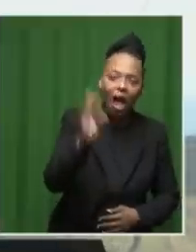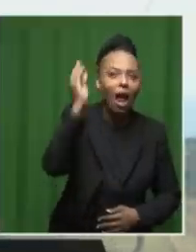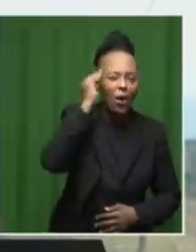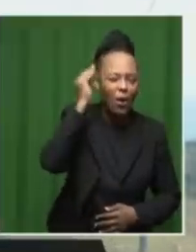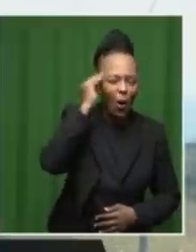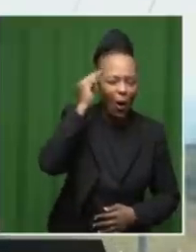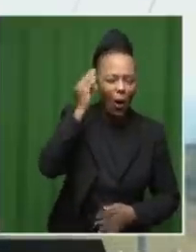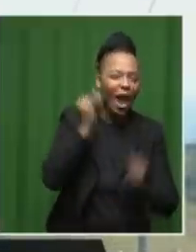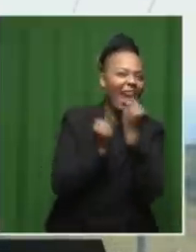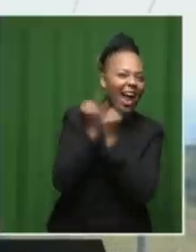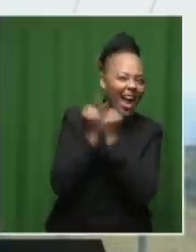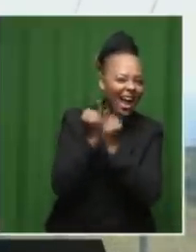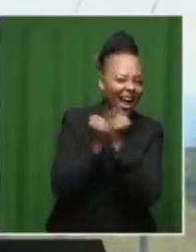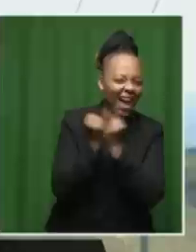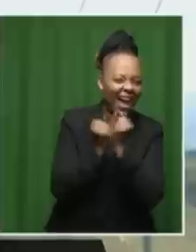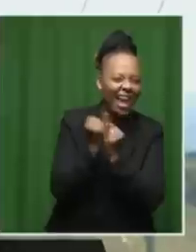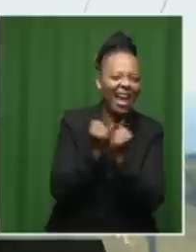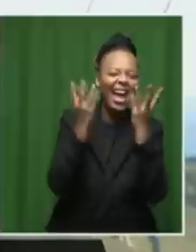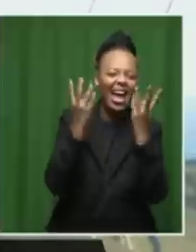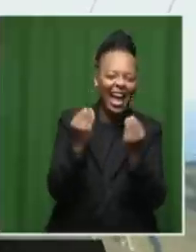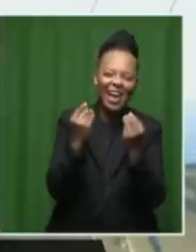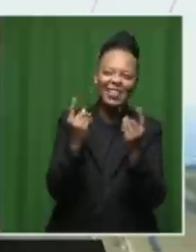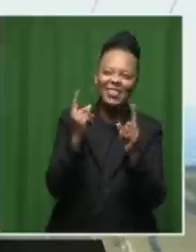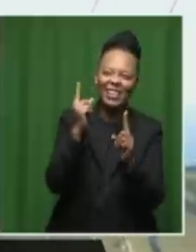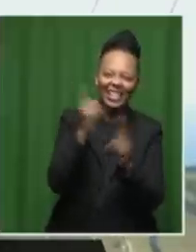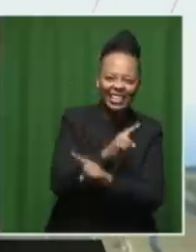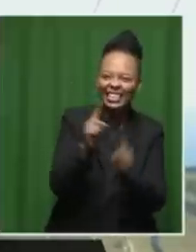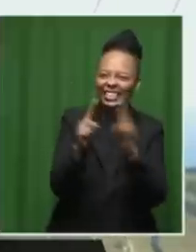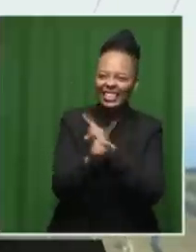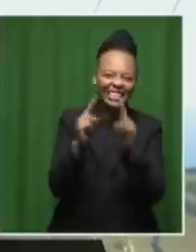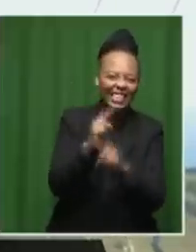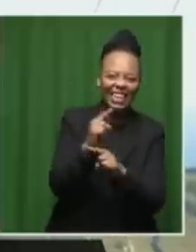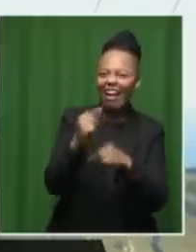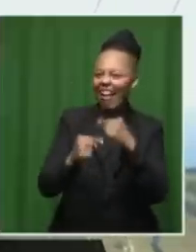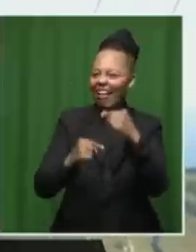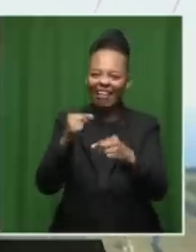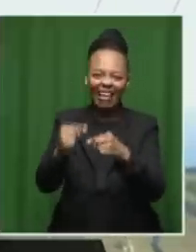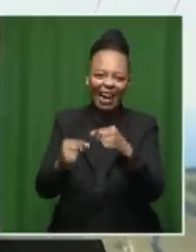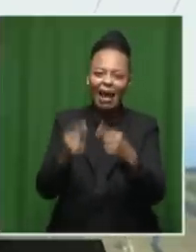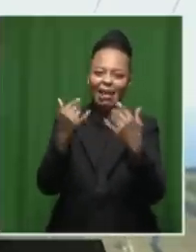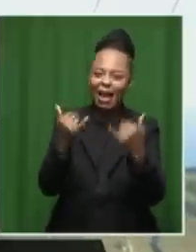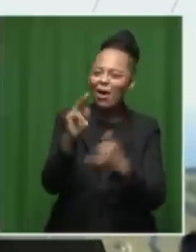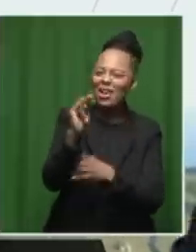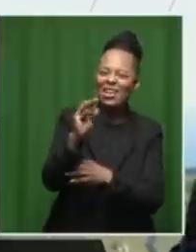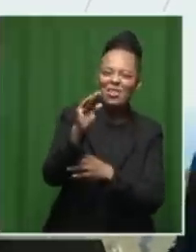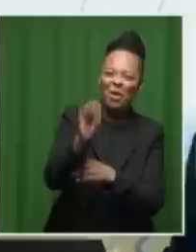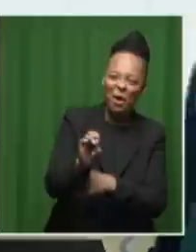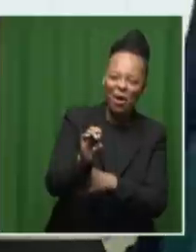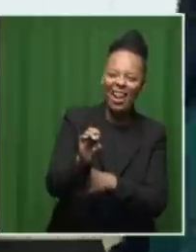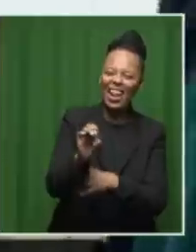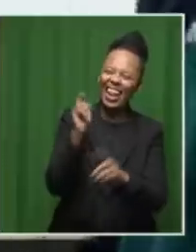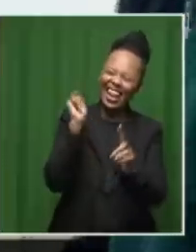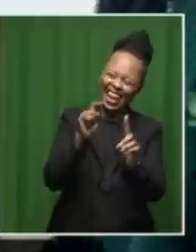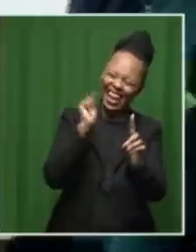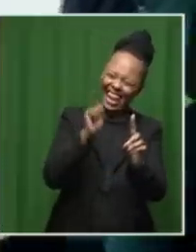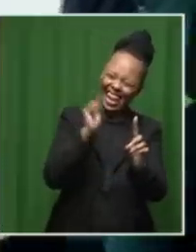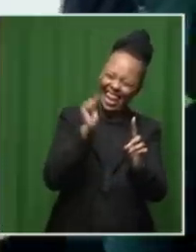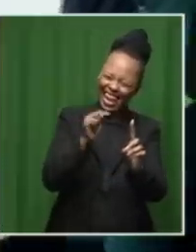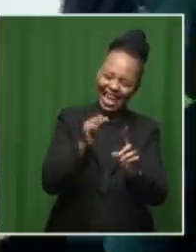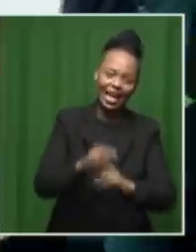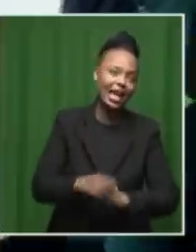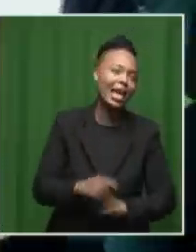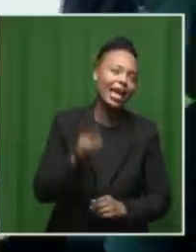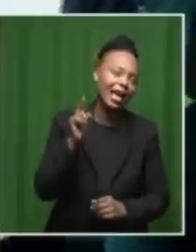every tournament has that escalation. And of course, Nicole Taliart. I mean, I think this for